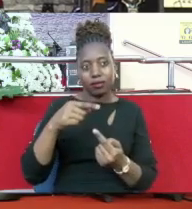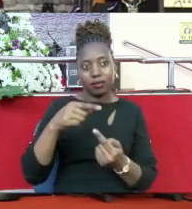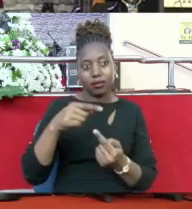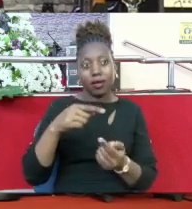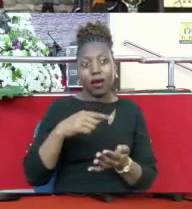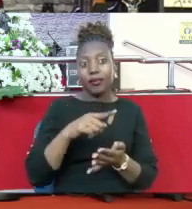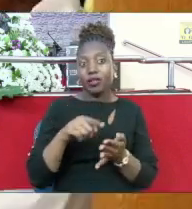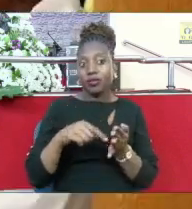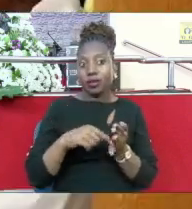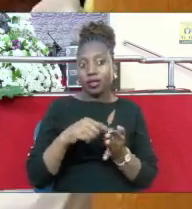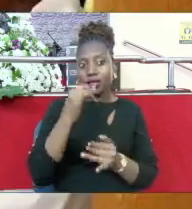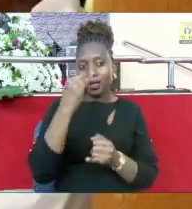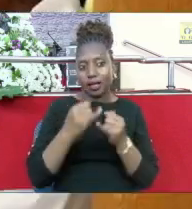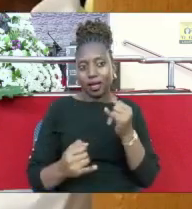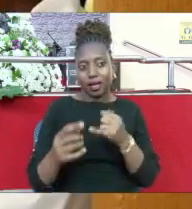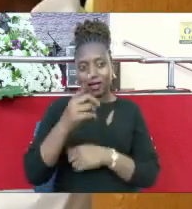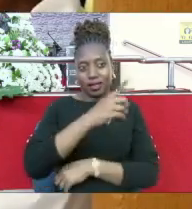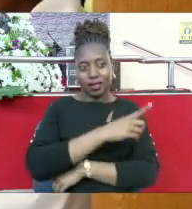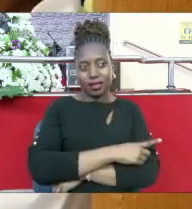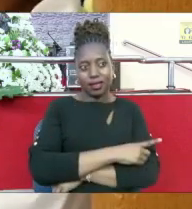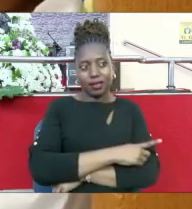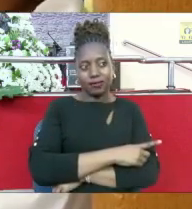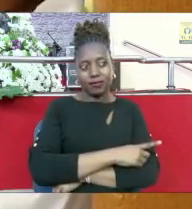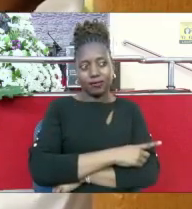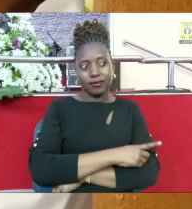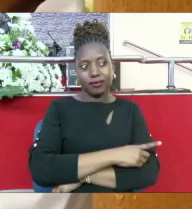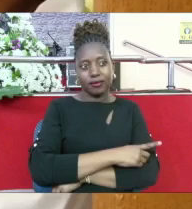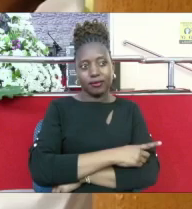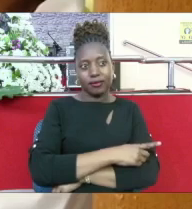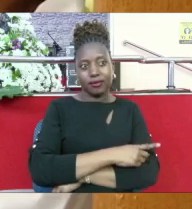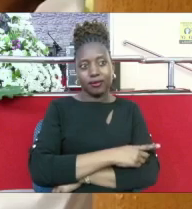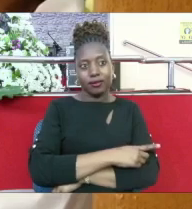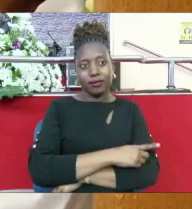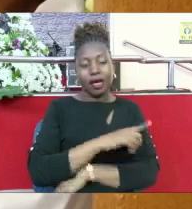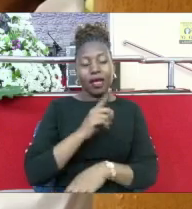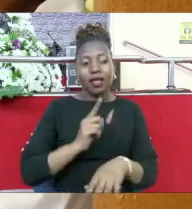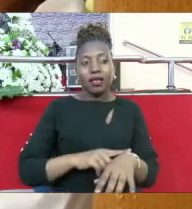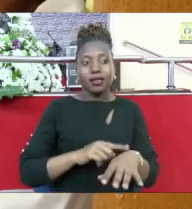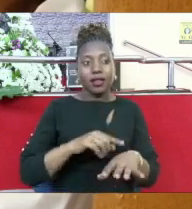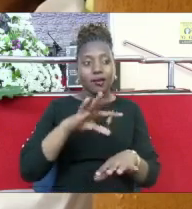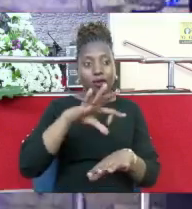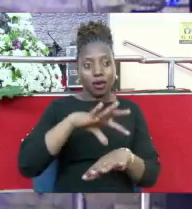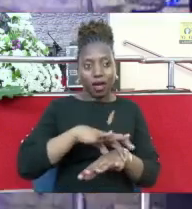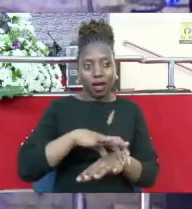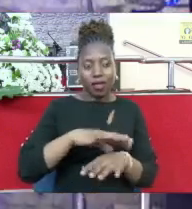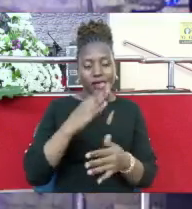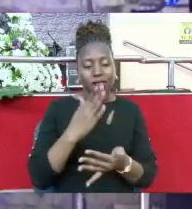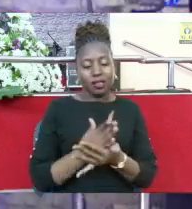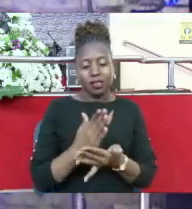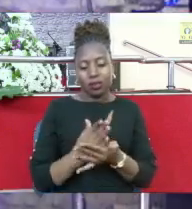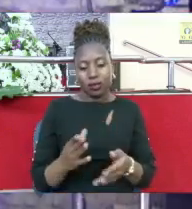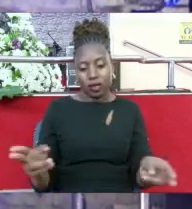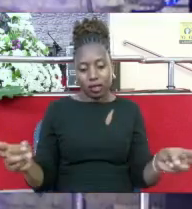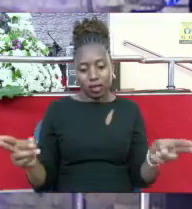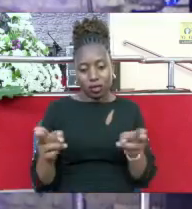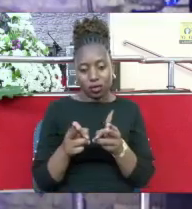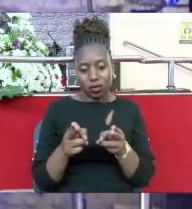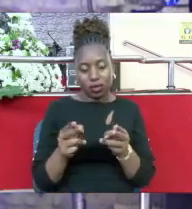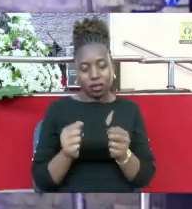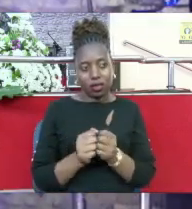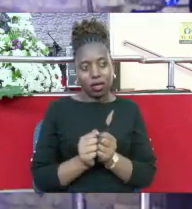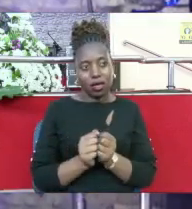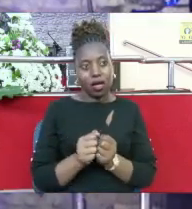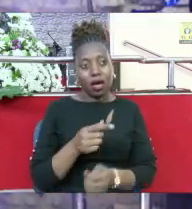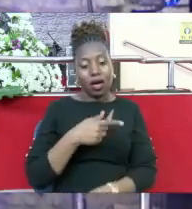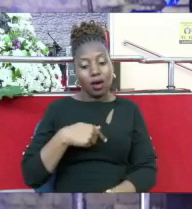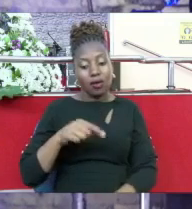kwamba hizi ni siku za mwisho. Because the time on earth is so short. Sababu siku za hii dunia ni chache sana. We need